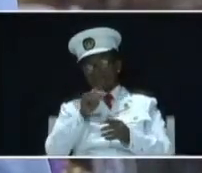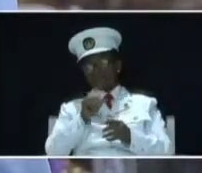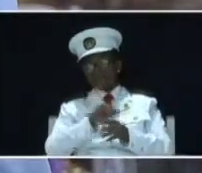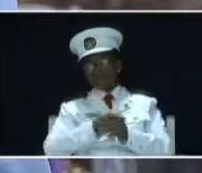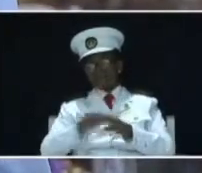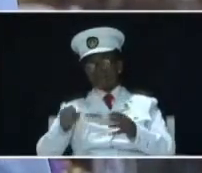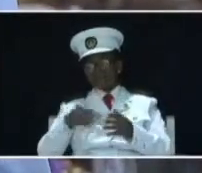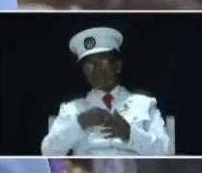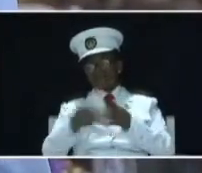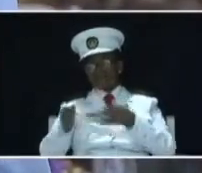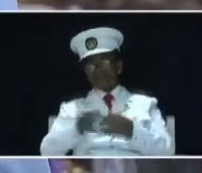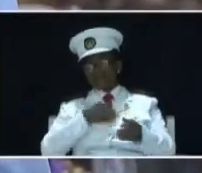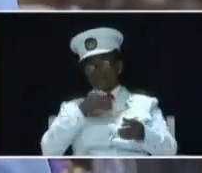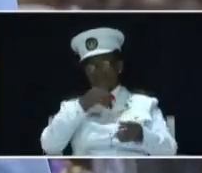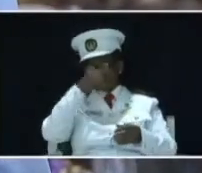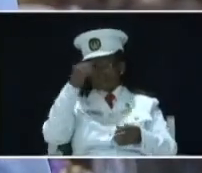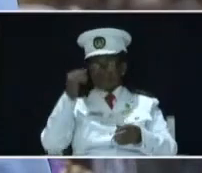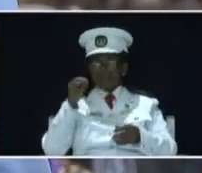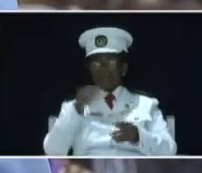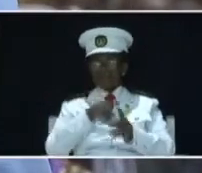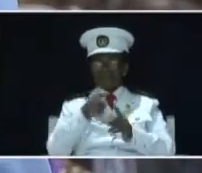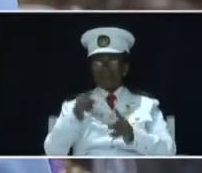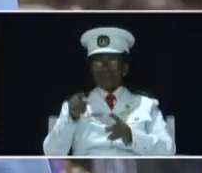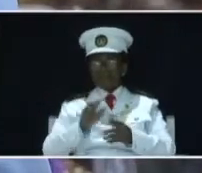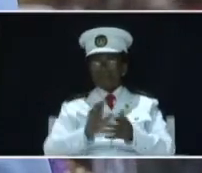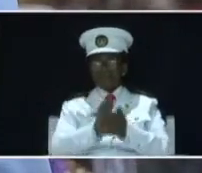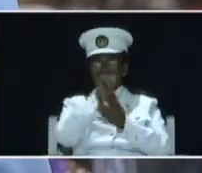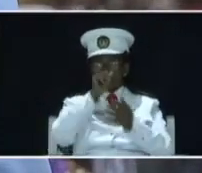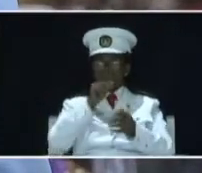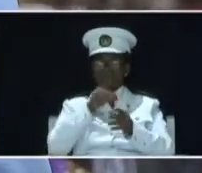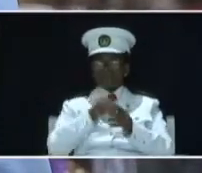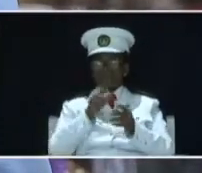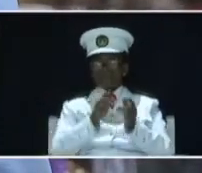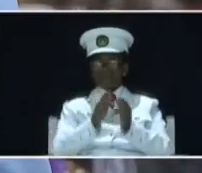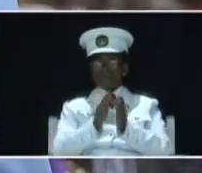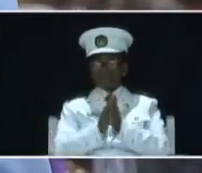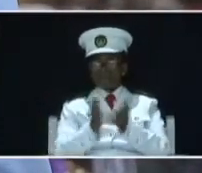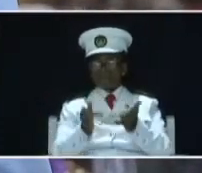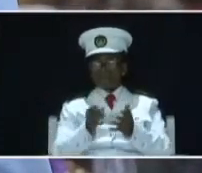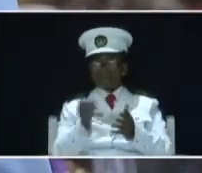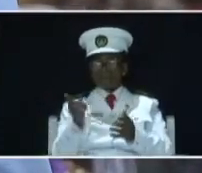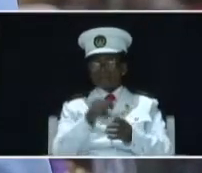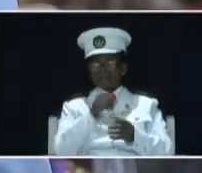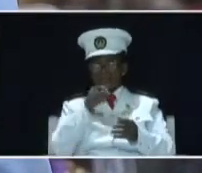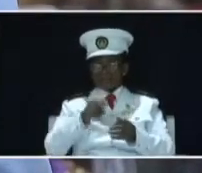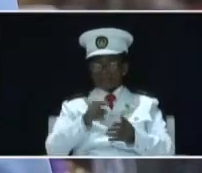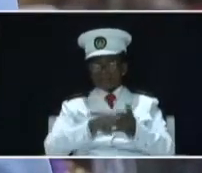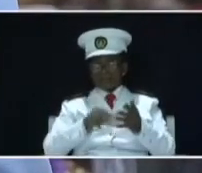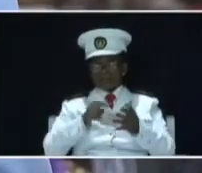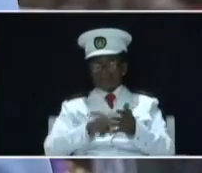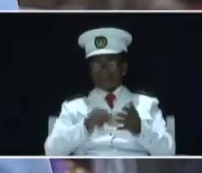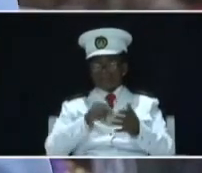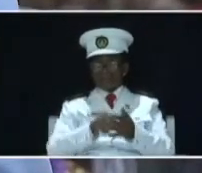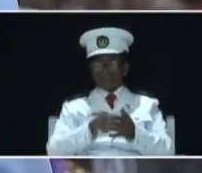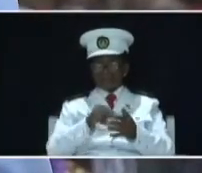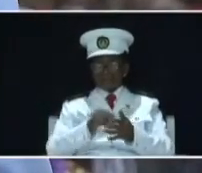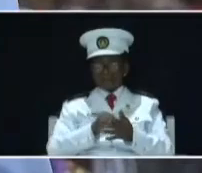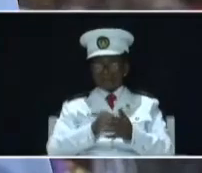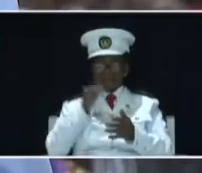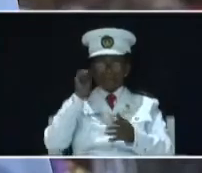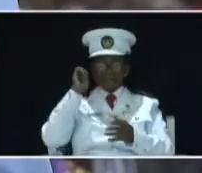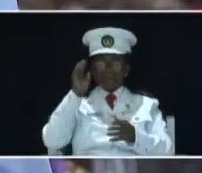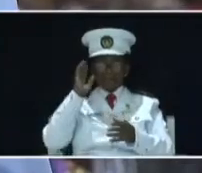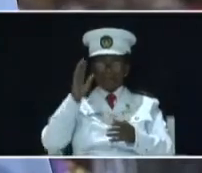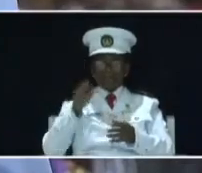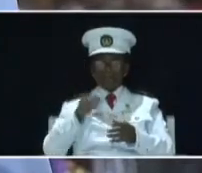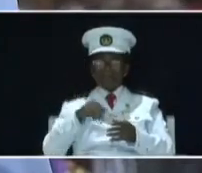Now, in Mark chapter 10, from verse 20 to 30, Mark 10, 20